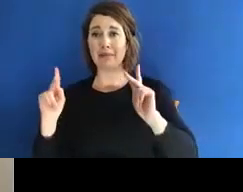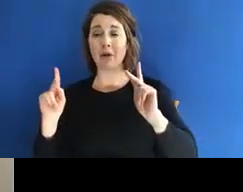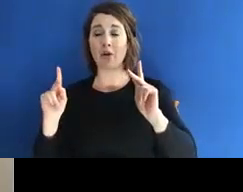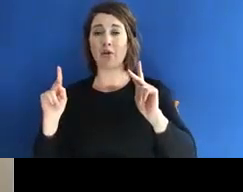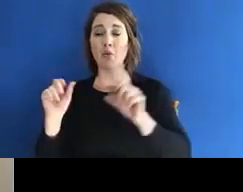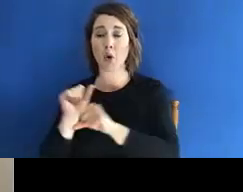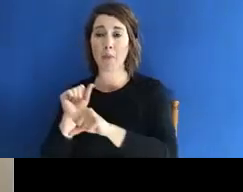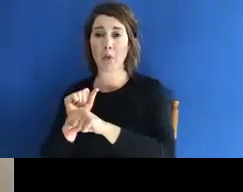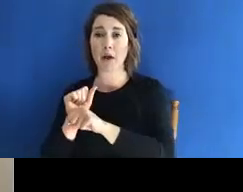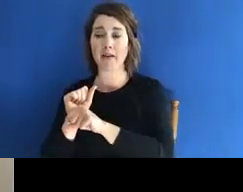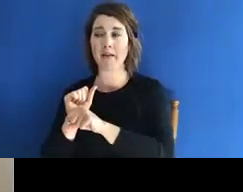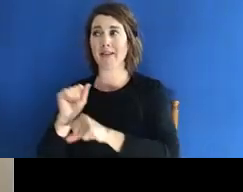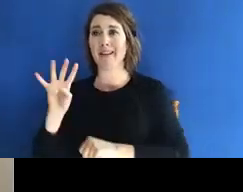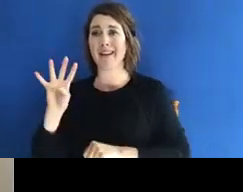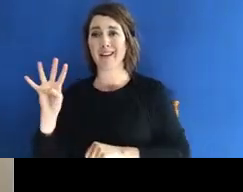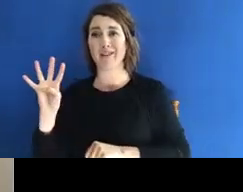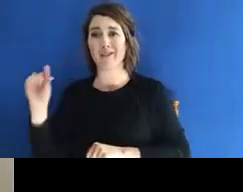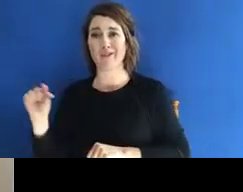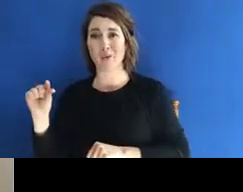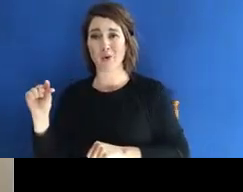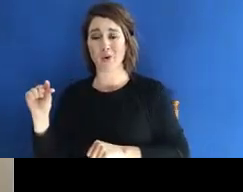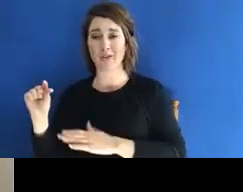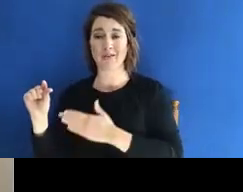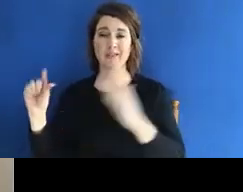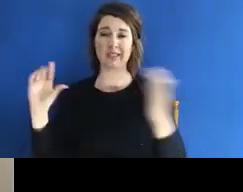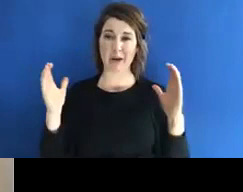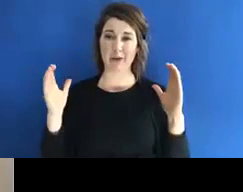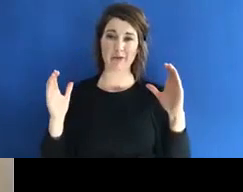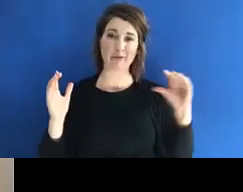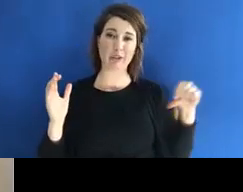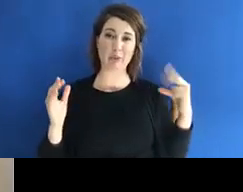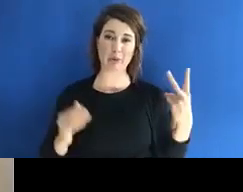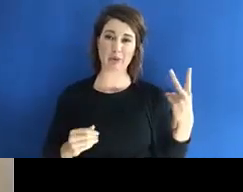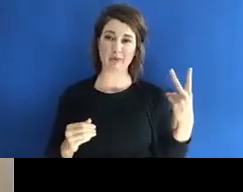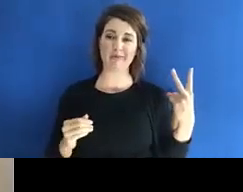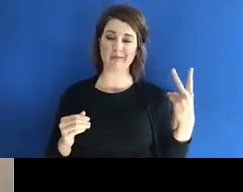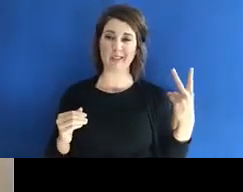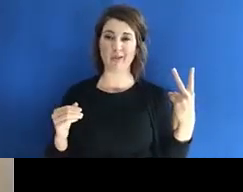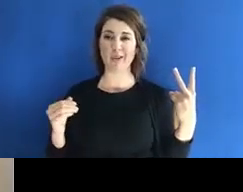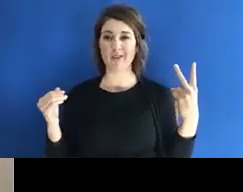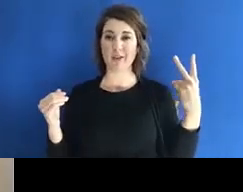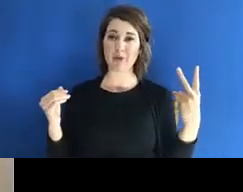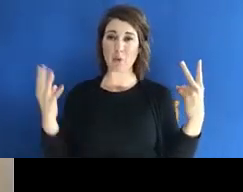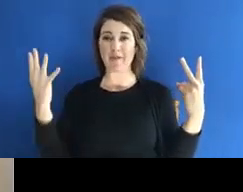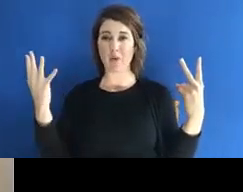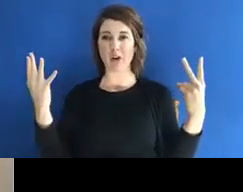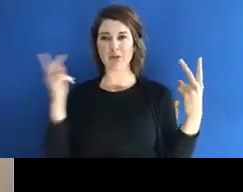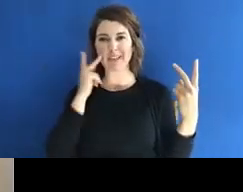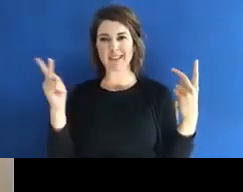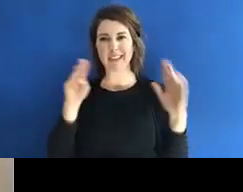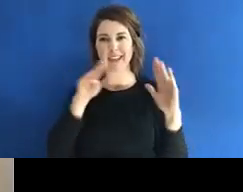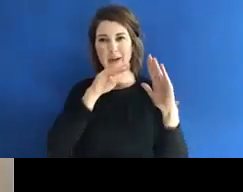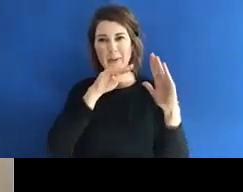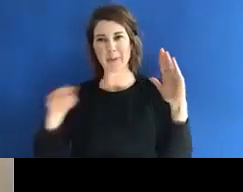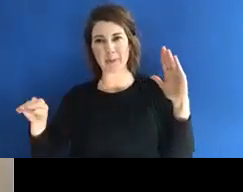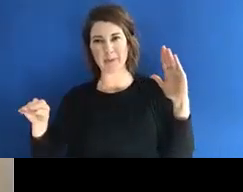second quarter after exit by looking at that raw number. Now that we have the fourth quarter after exit